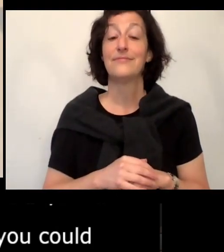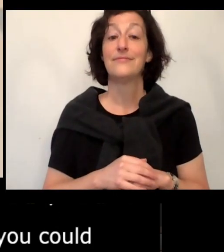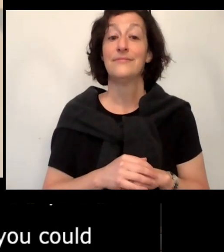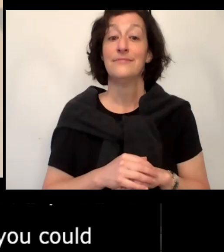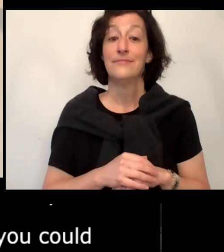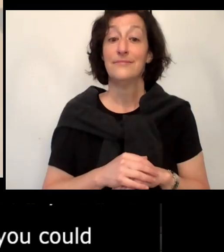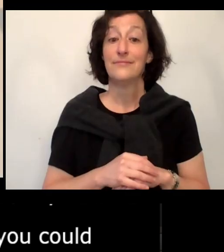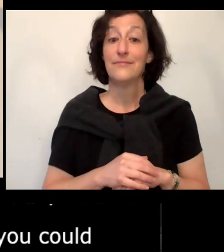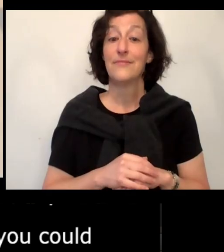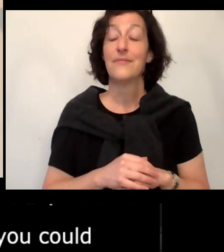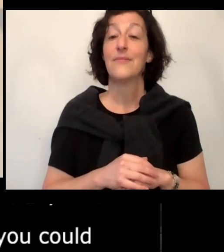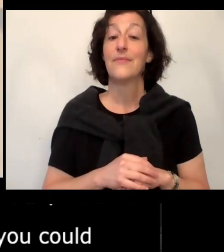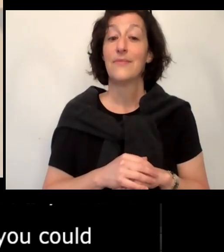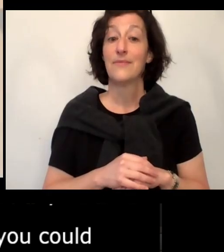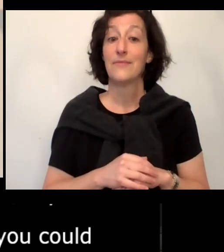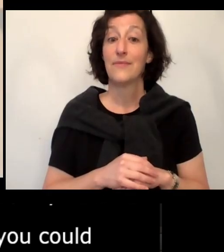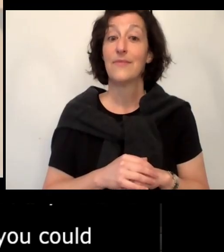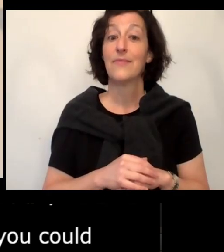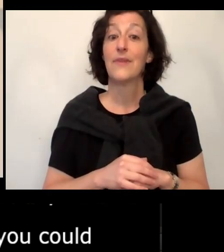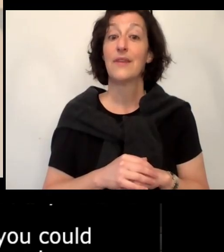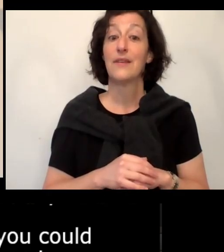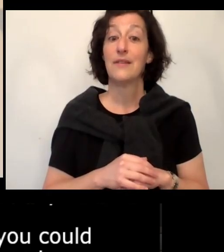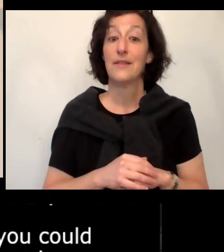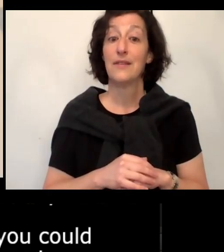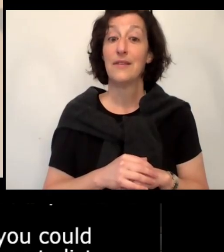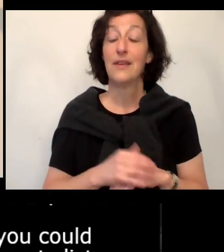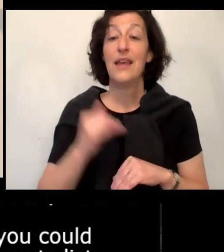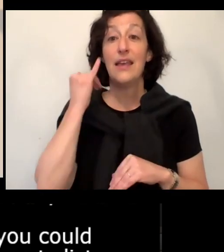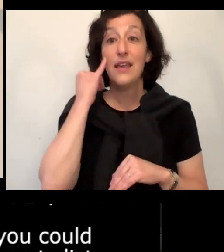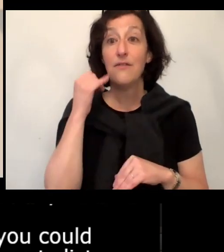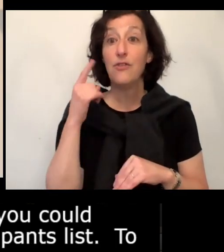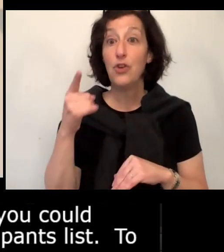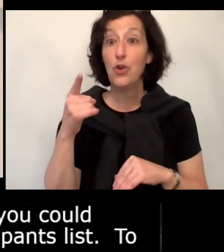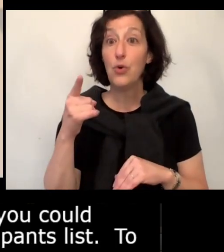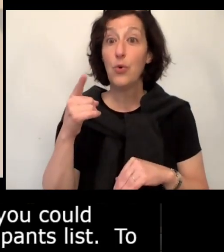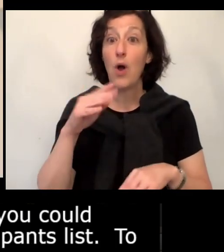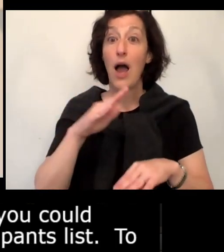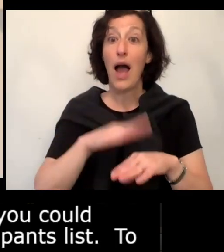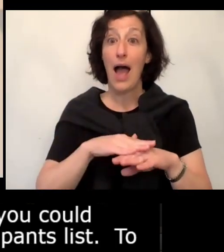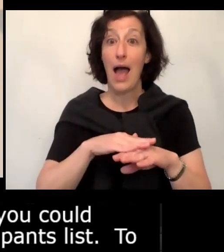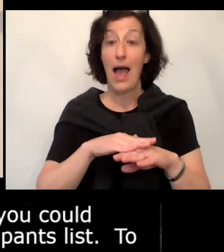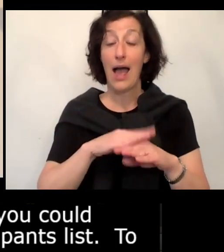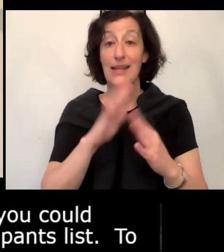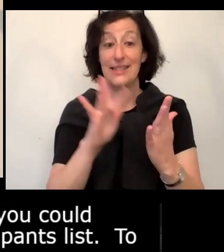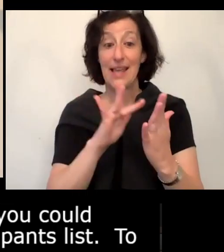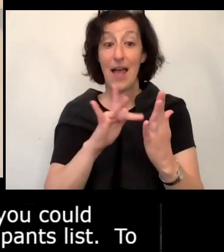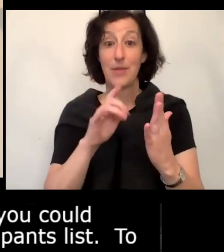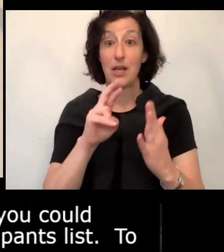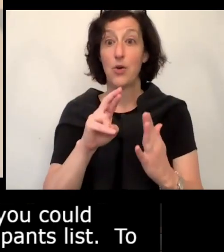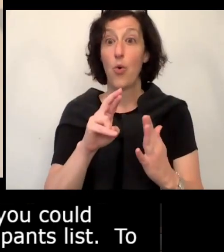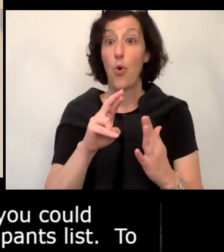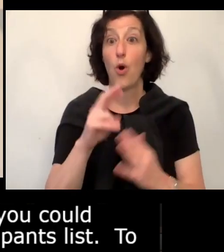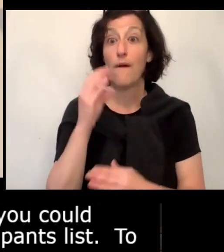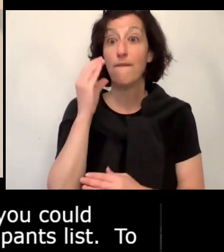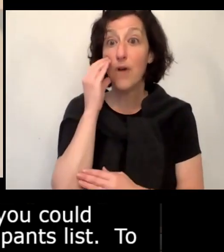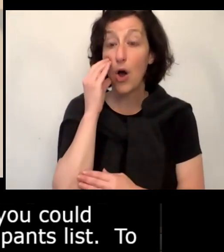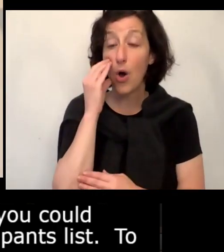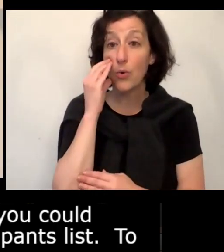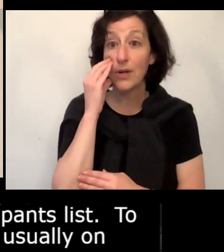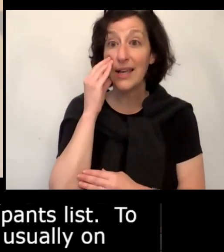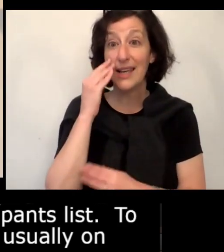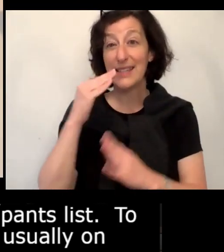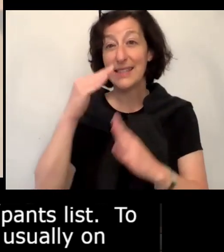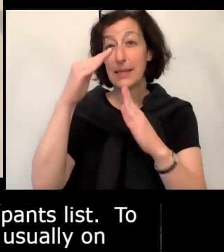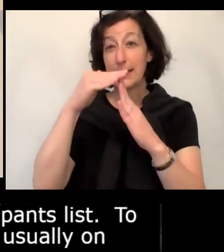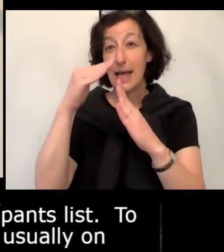participants list. To do that, if you're in a mobile or tablet device, it's usually on the top. If you're on a desktop, It's usually